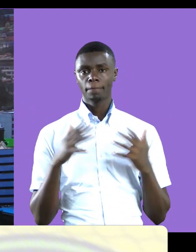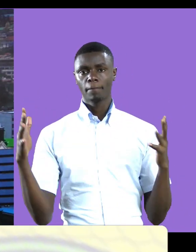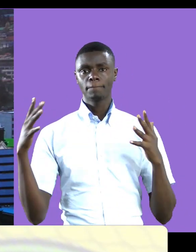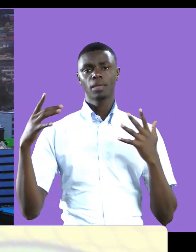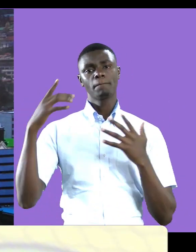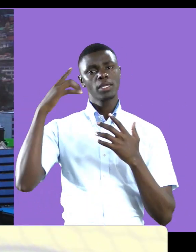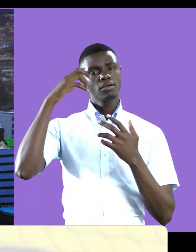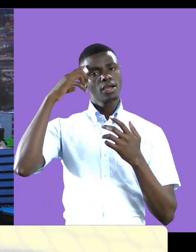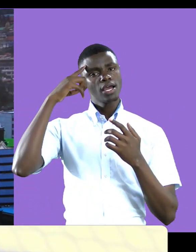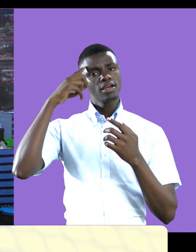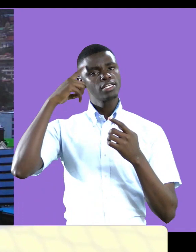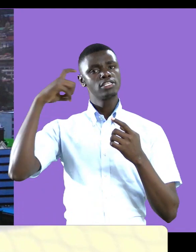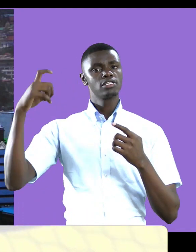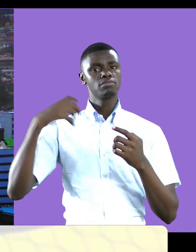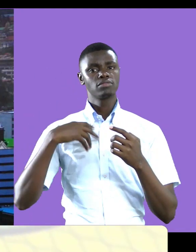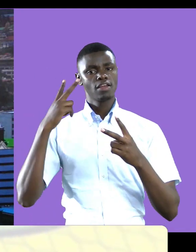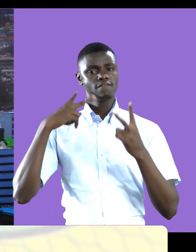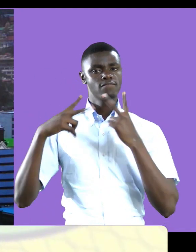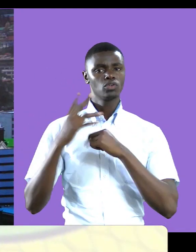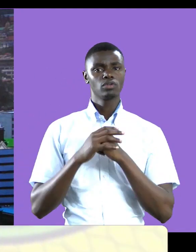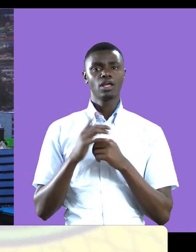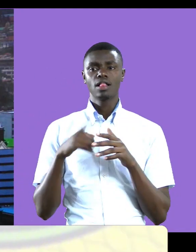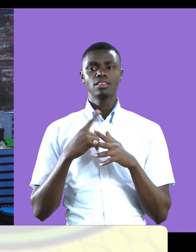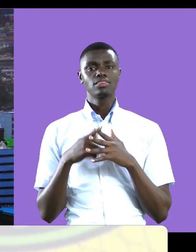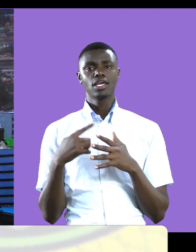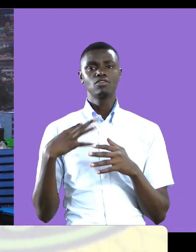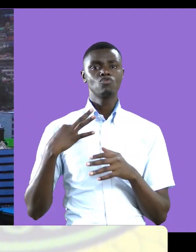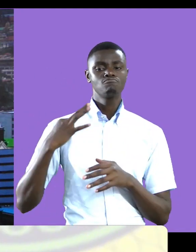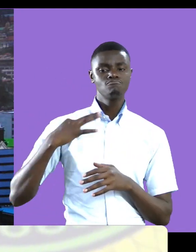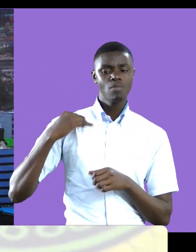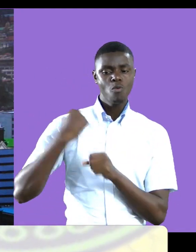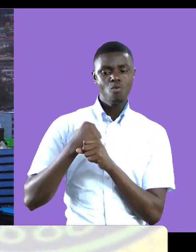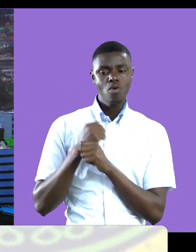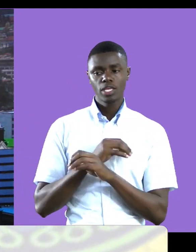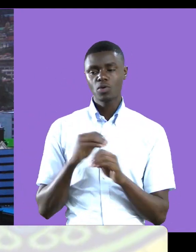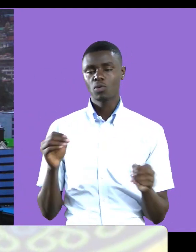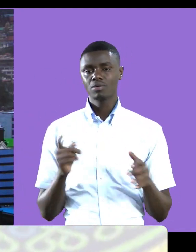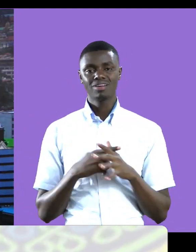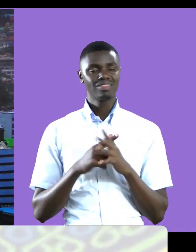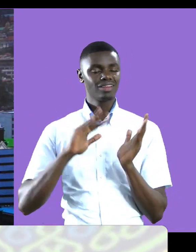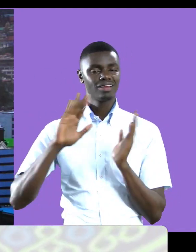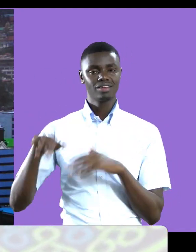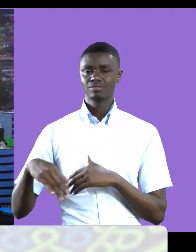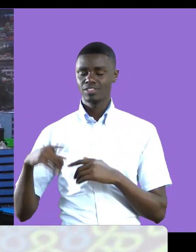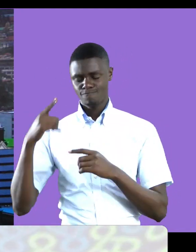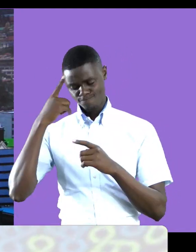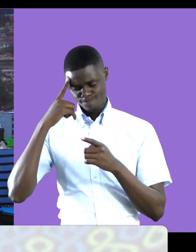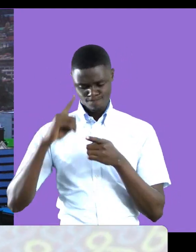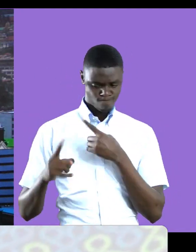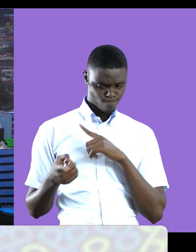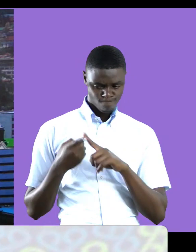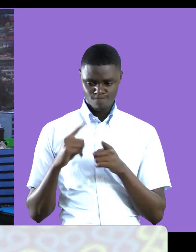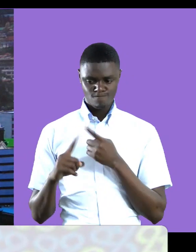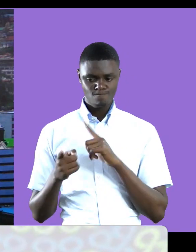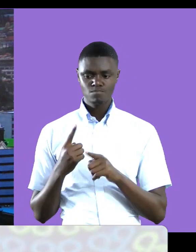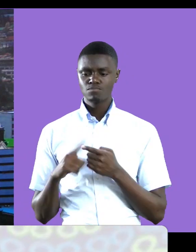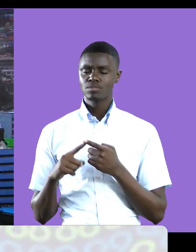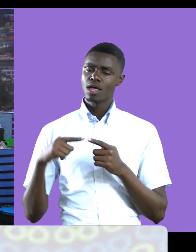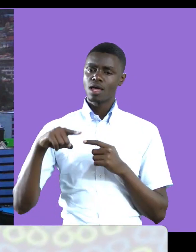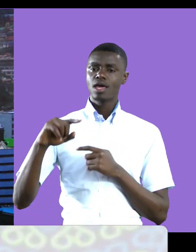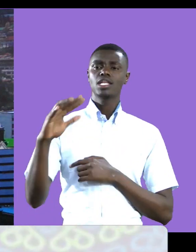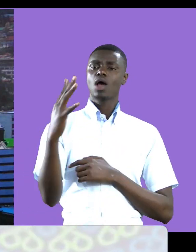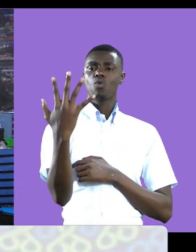too high. Right. Now you're not taking steps, tafadhali mayut, Z. Tafakari. Z. Inge pale kwa mirror channel. L and